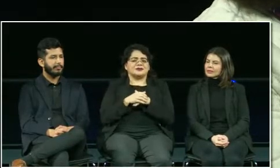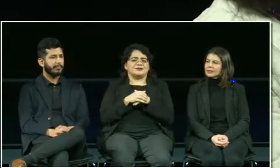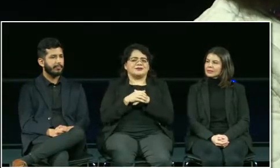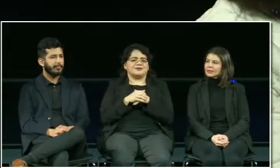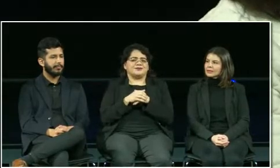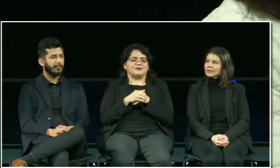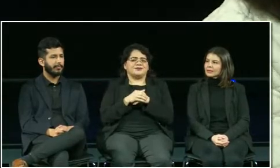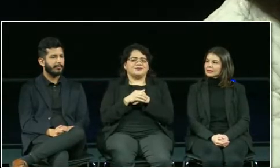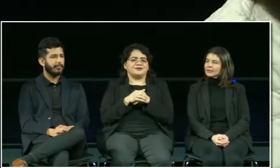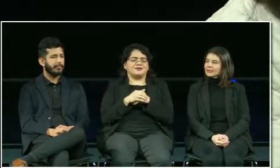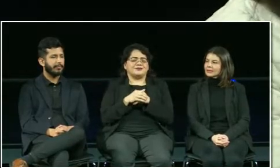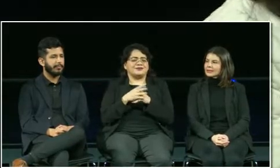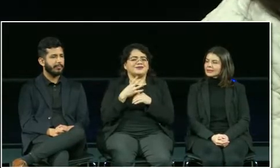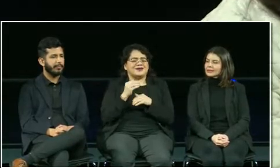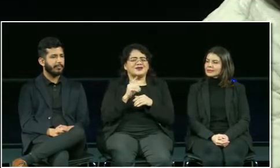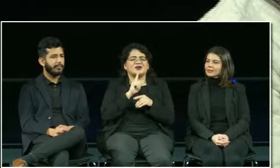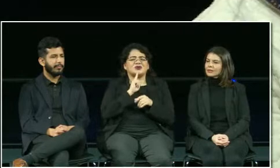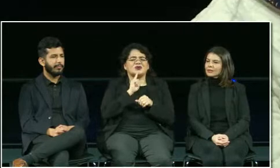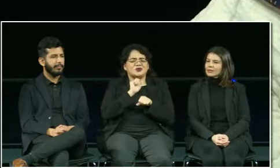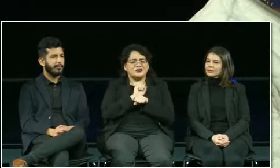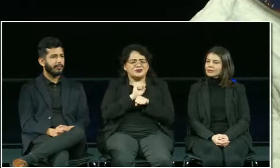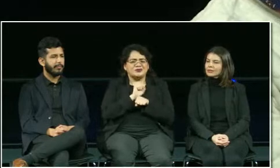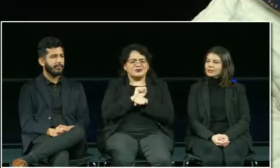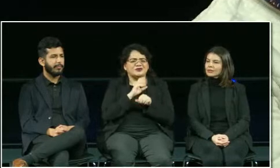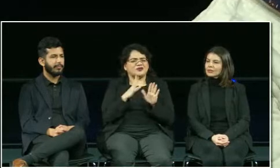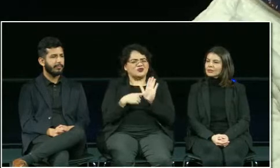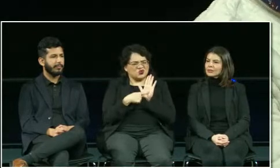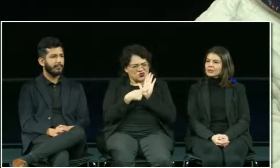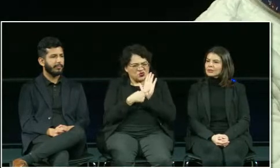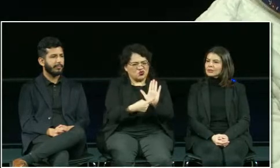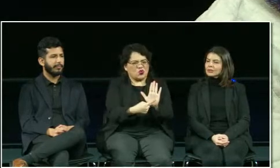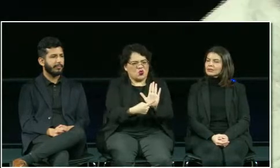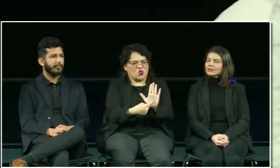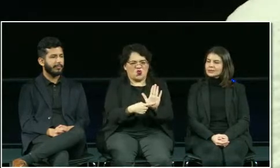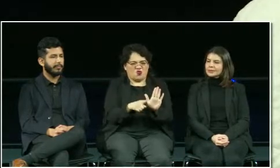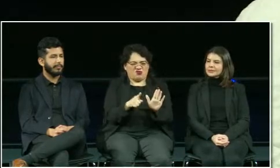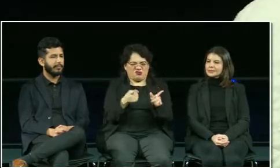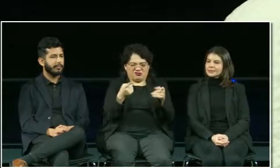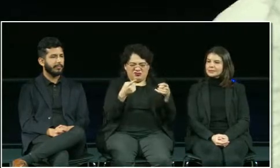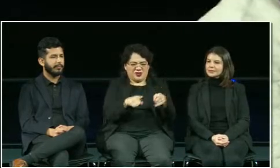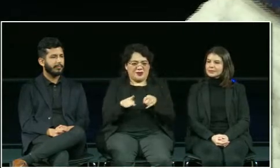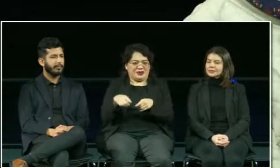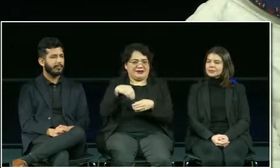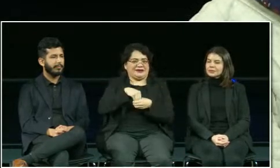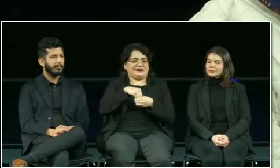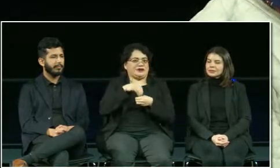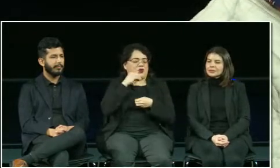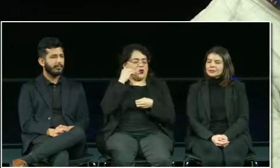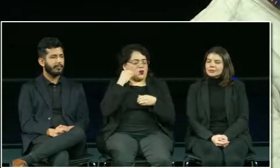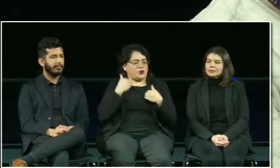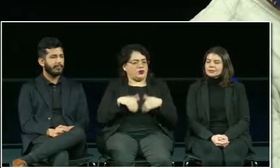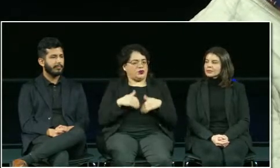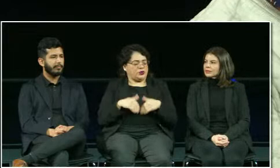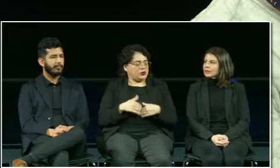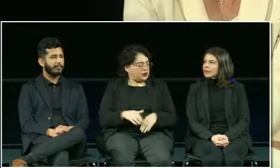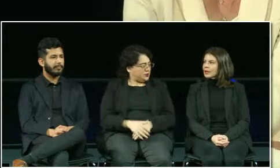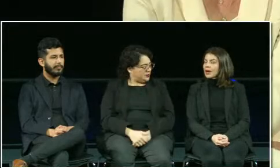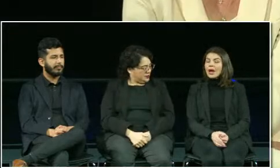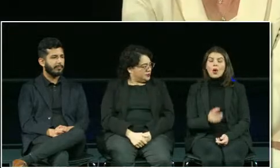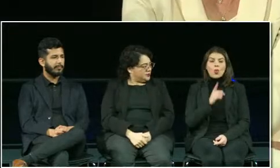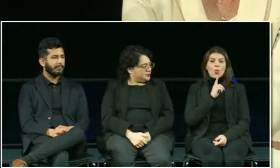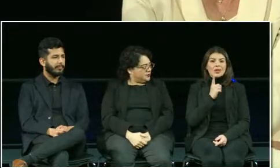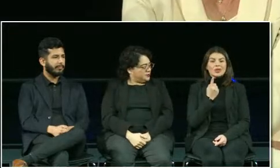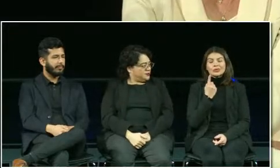to very obliquely imply what's actually going on in the home front? No, it